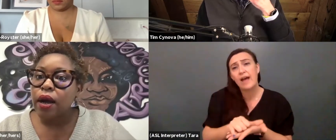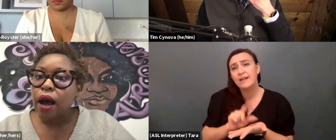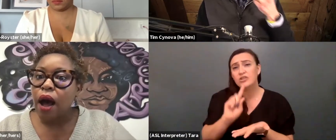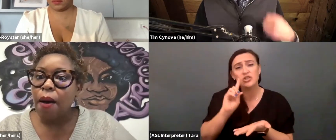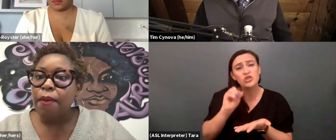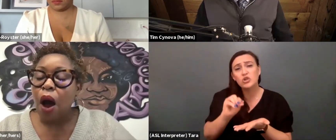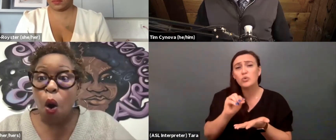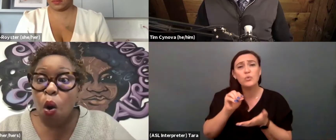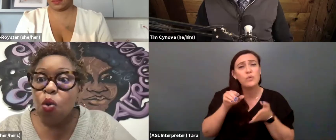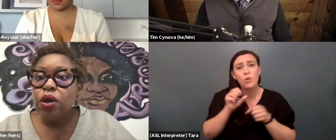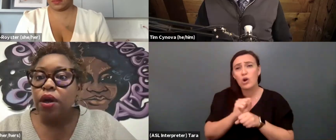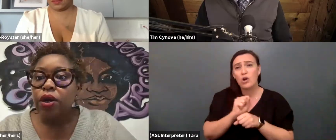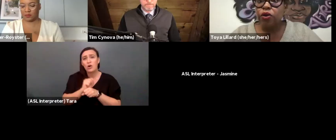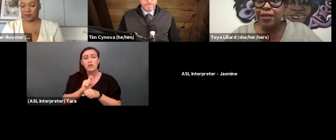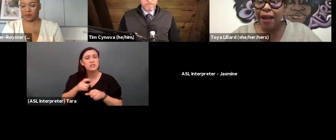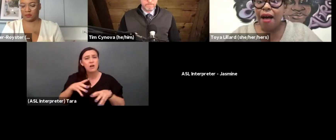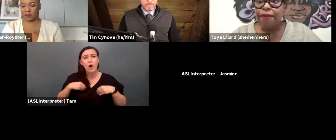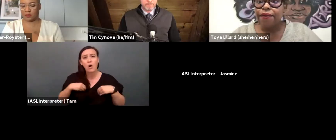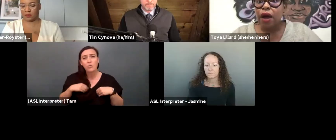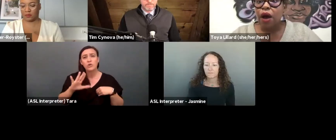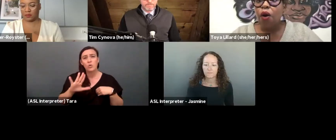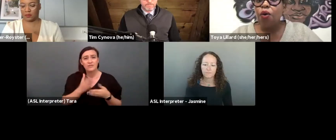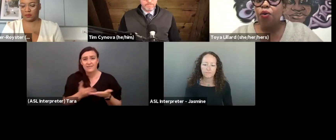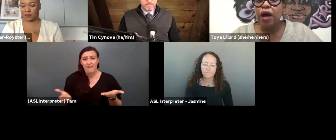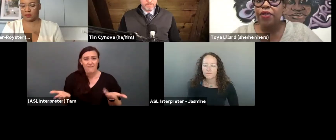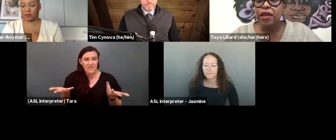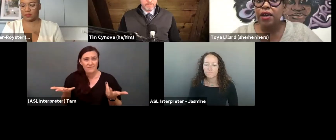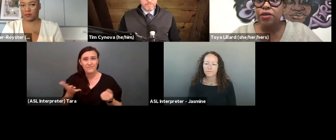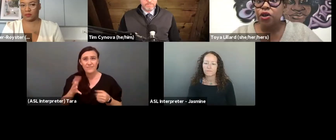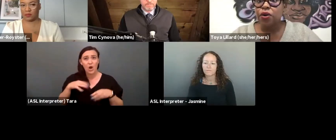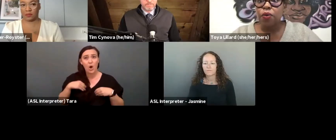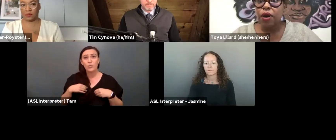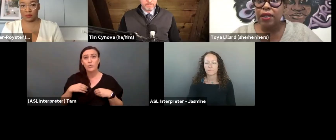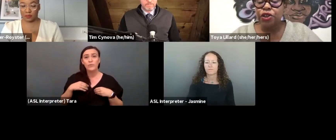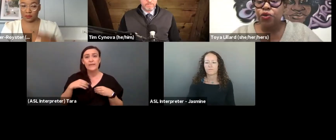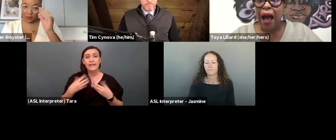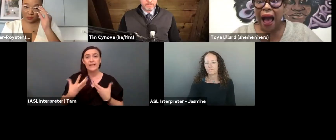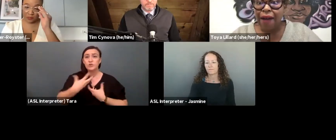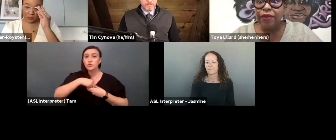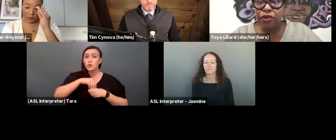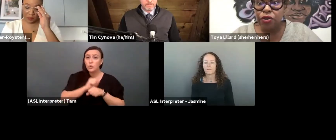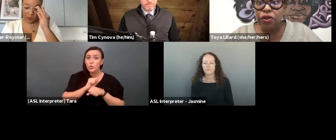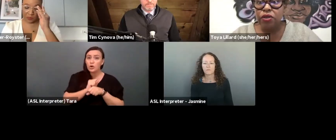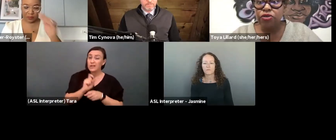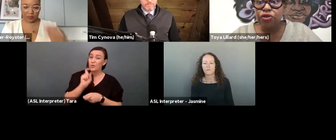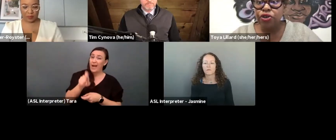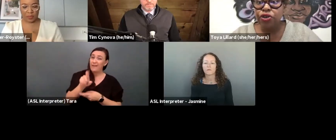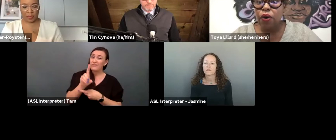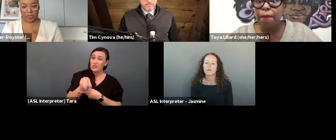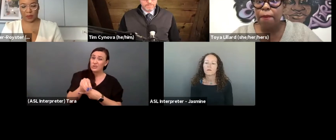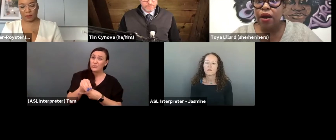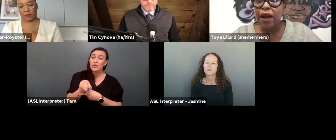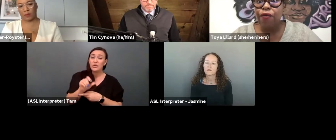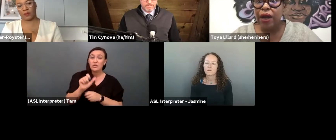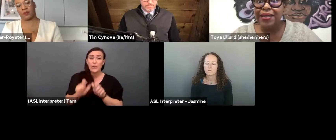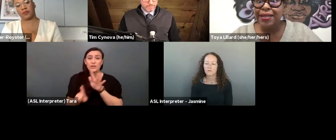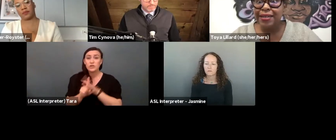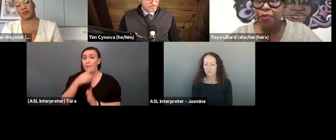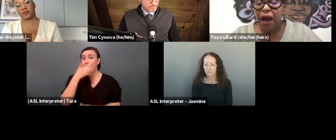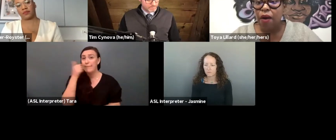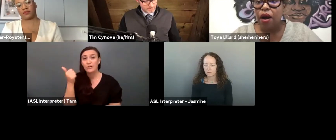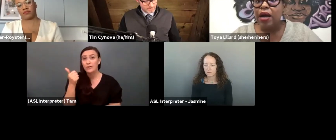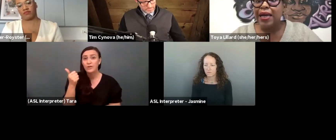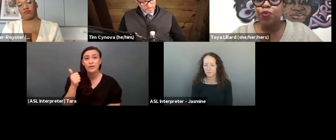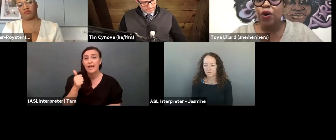work. Own your stuff. Own the internal work that you have to do so that you can show up better and ready to